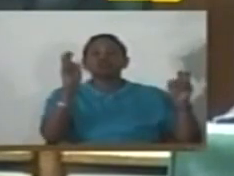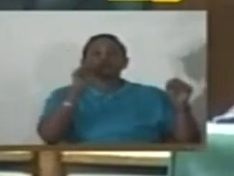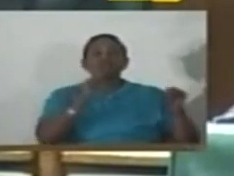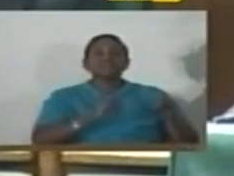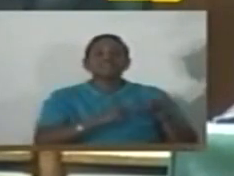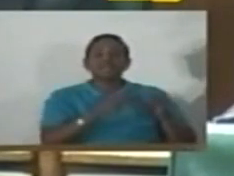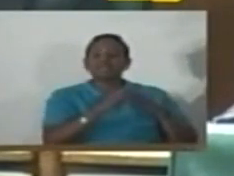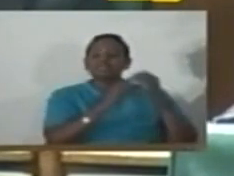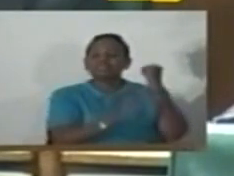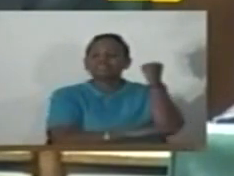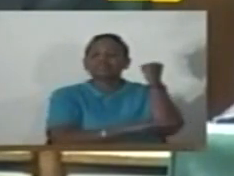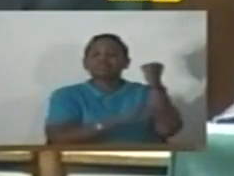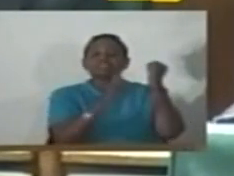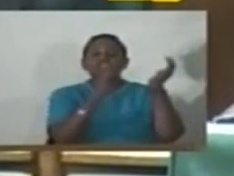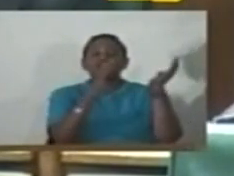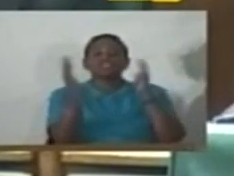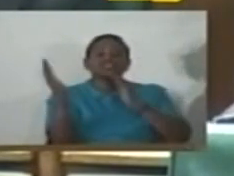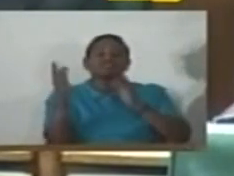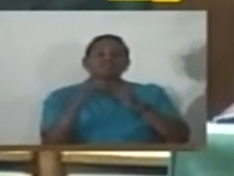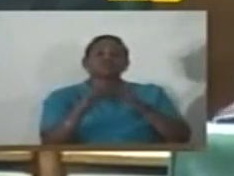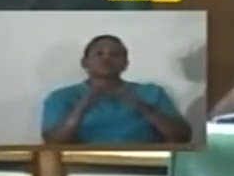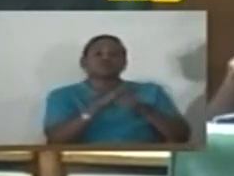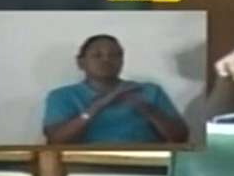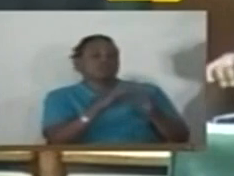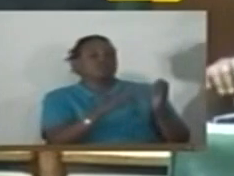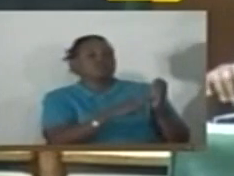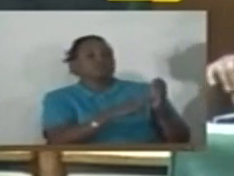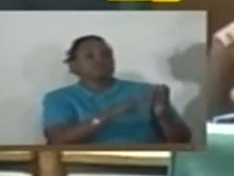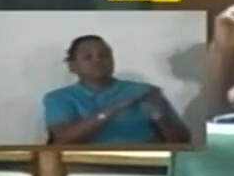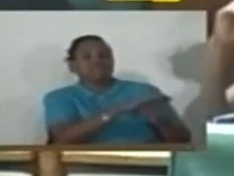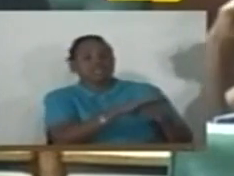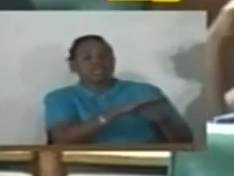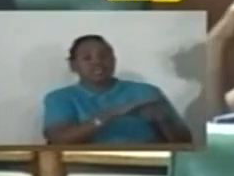He has shifted. That's why I have a very brief.